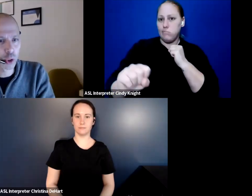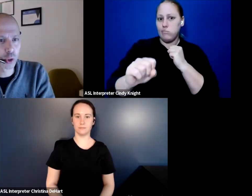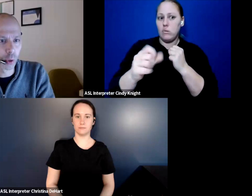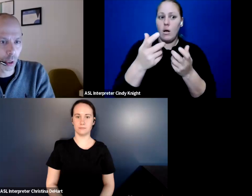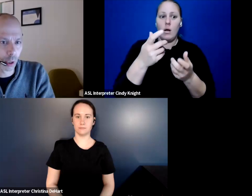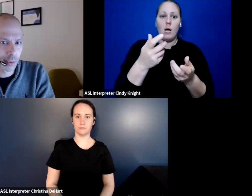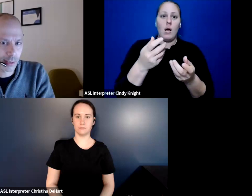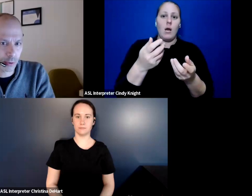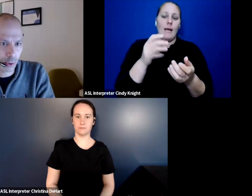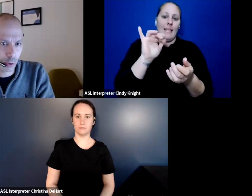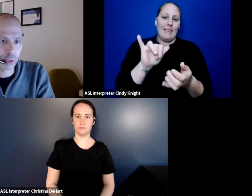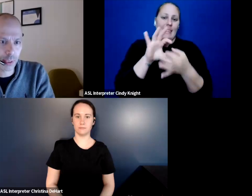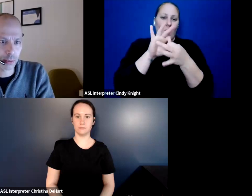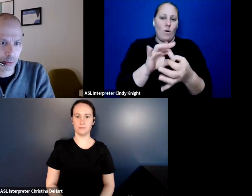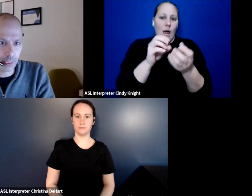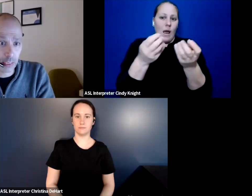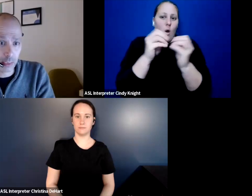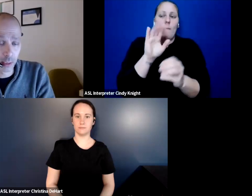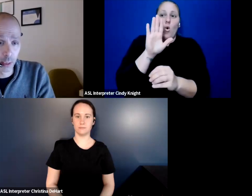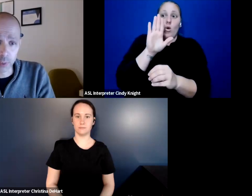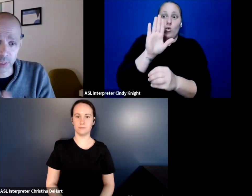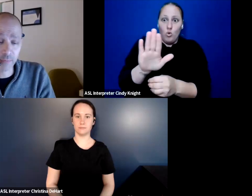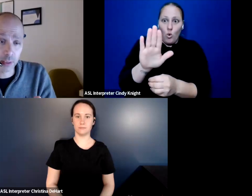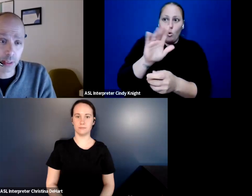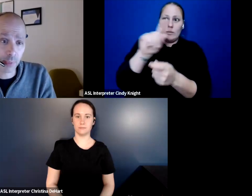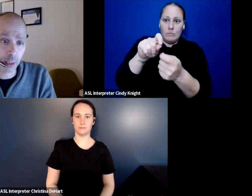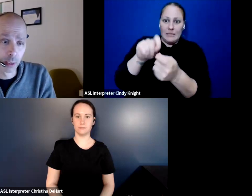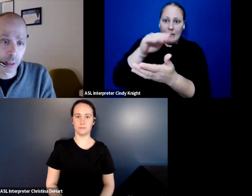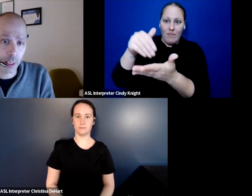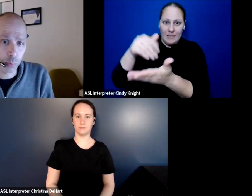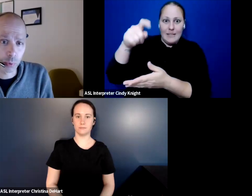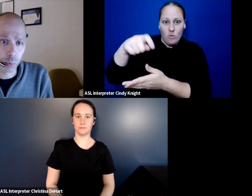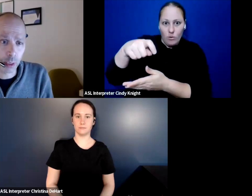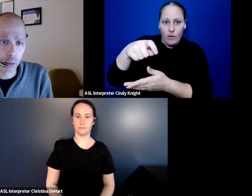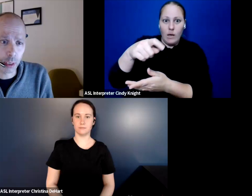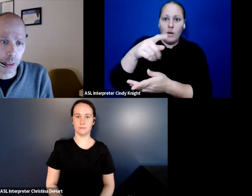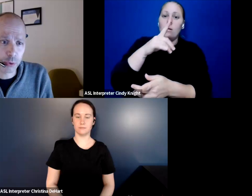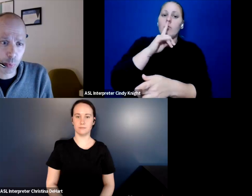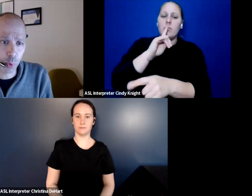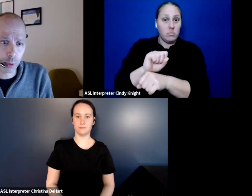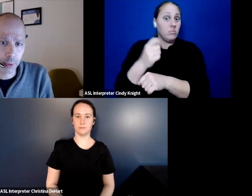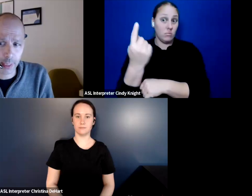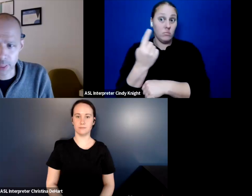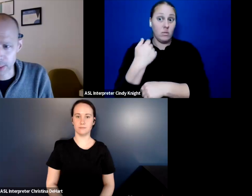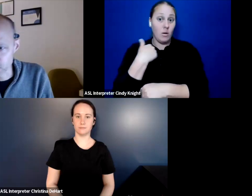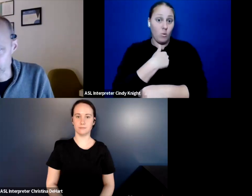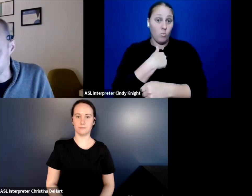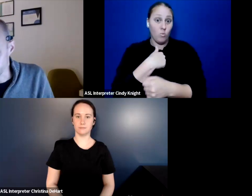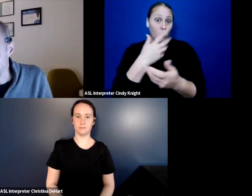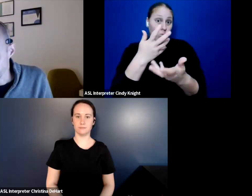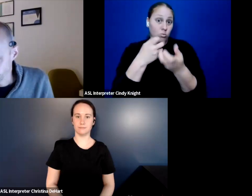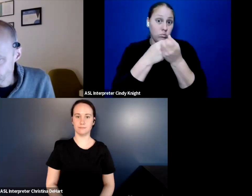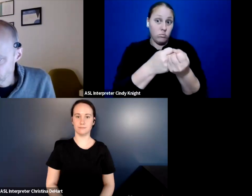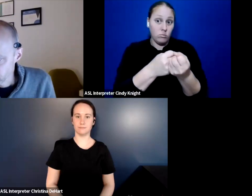to your center and your center's needs, but definitely something that we would want to support in that package.